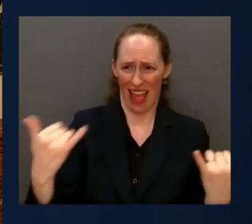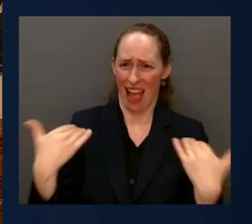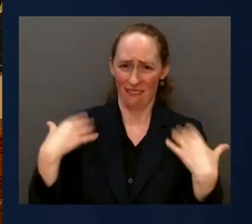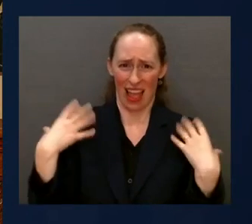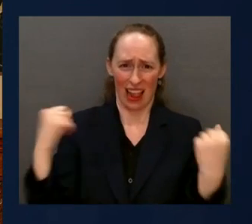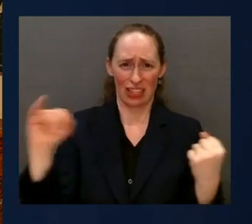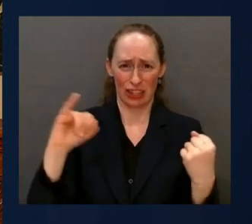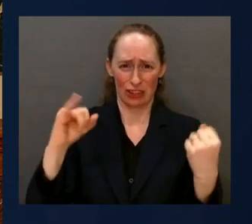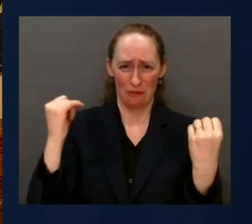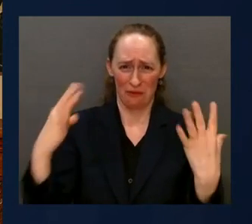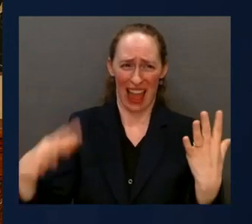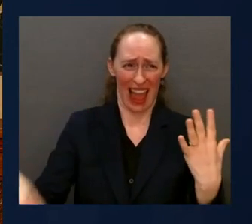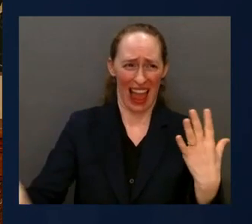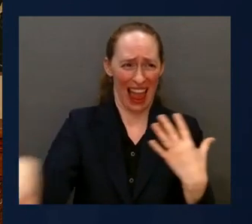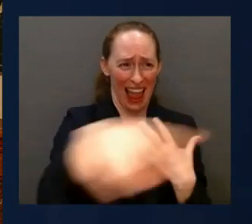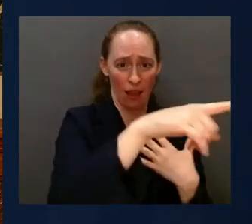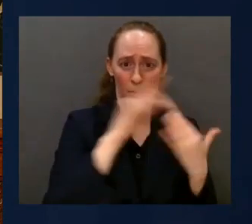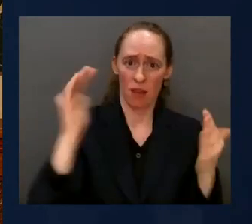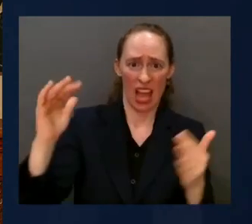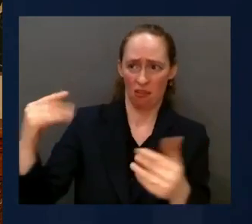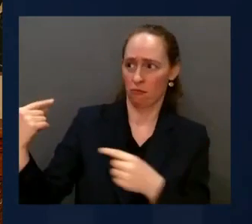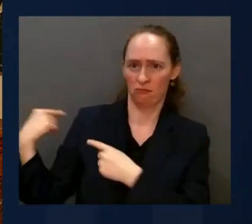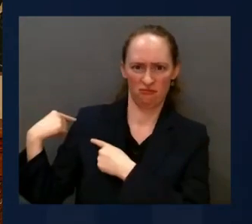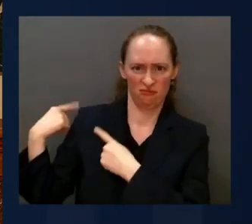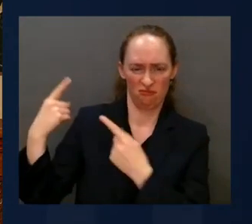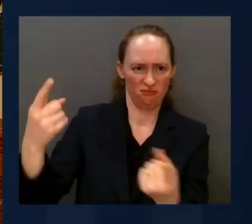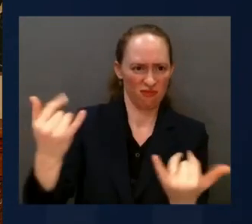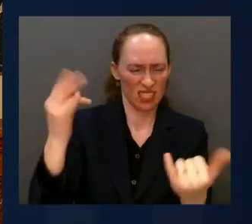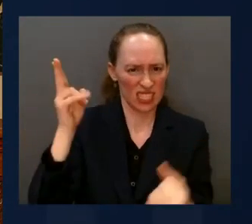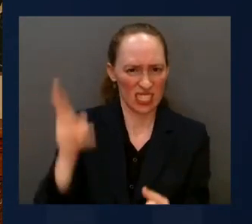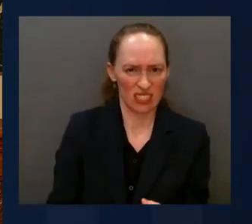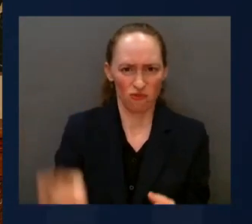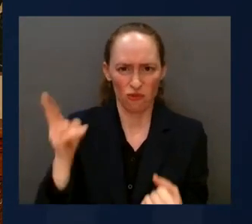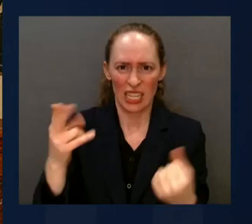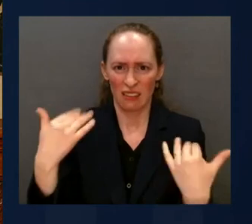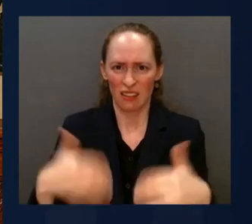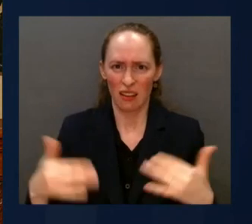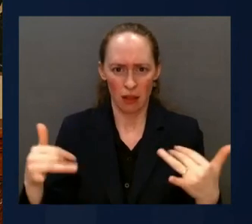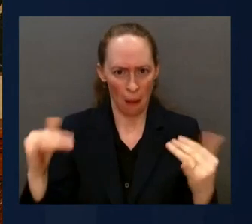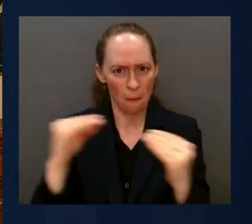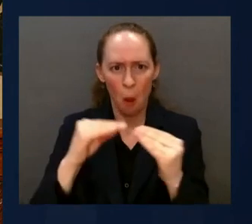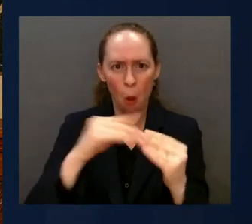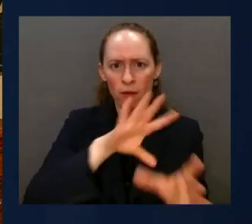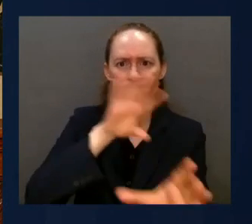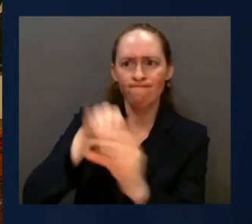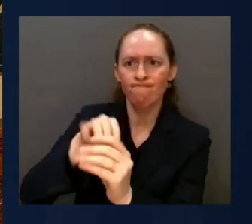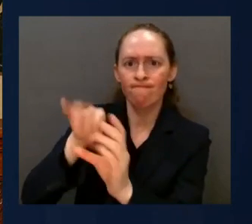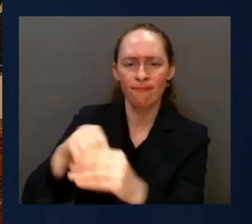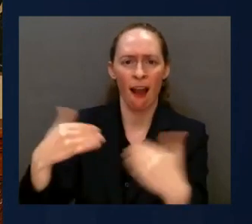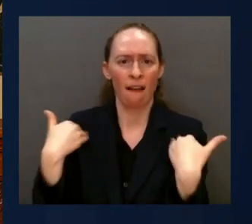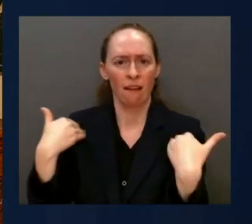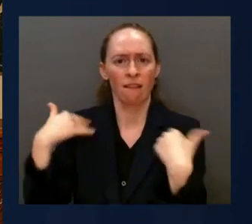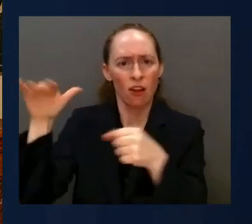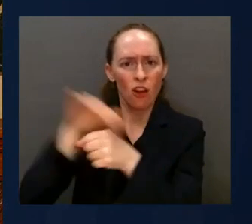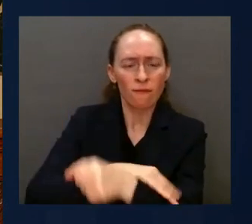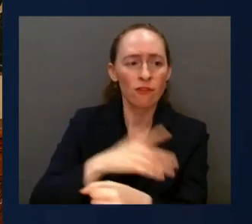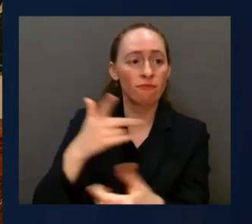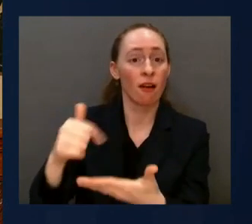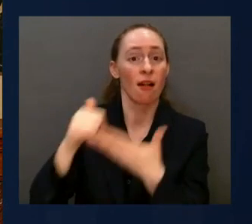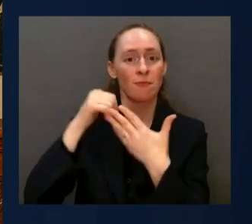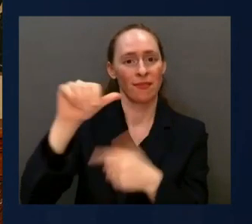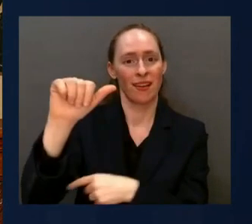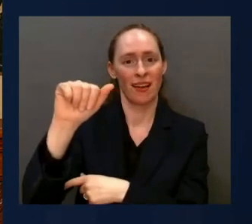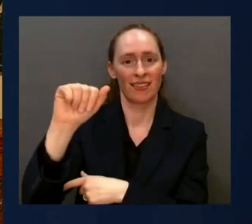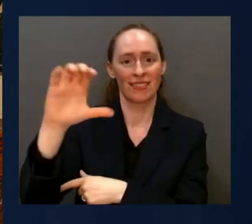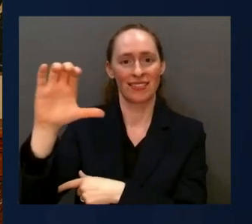are enrolled in the Affordable Care Act. And thanks to the law I signed last year, saving